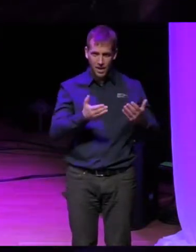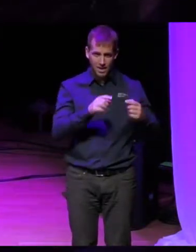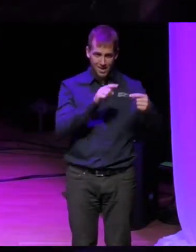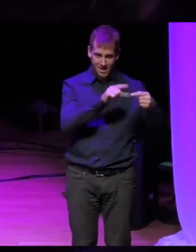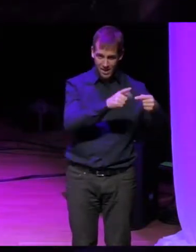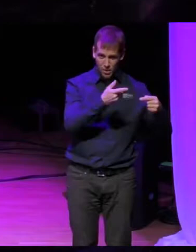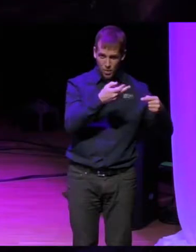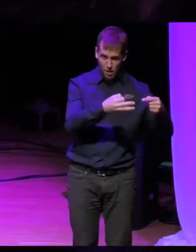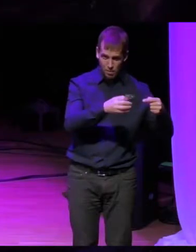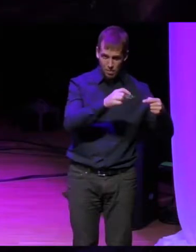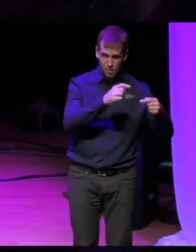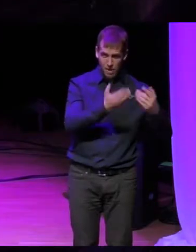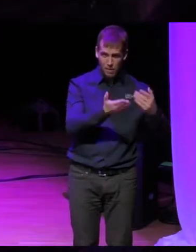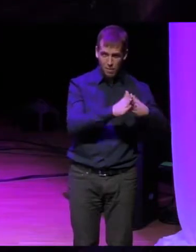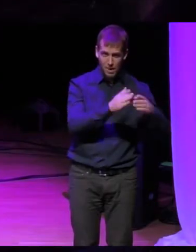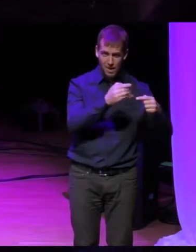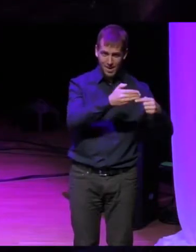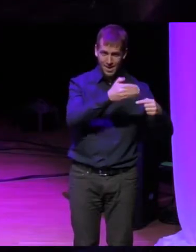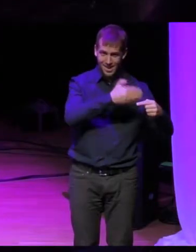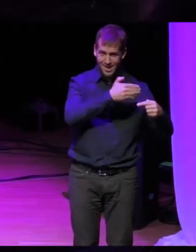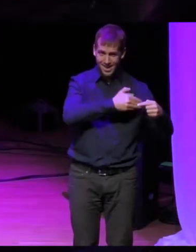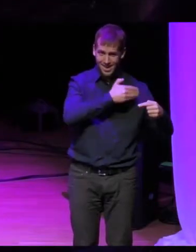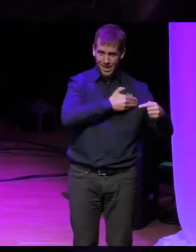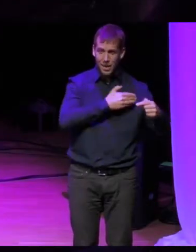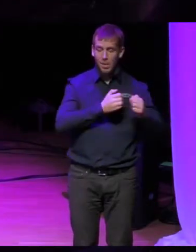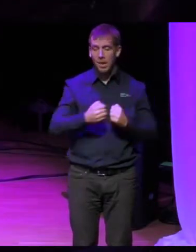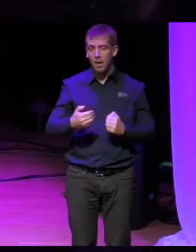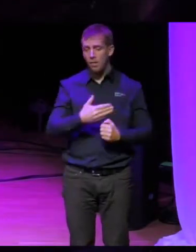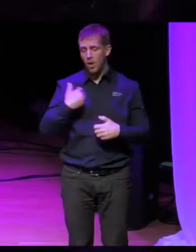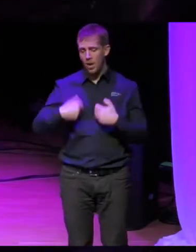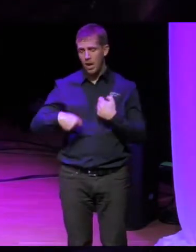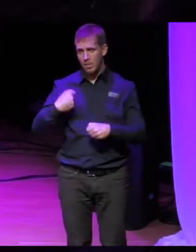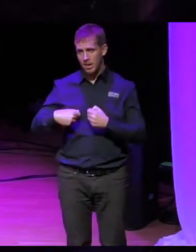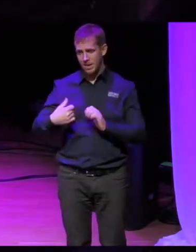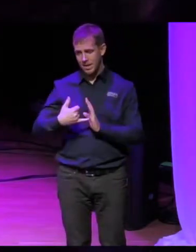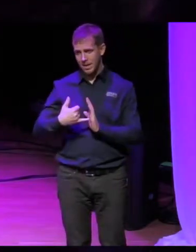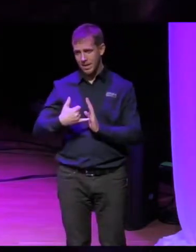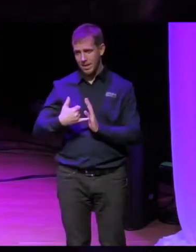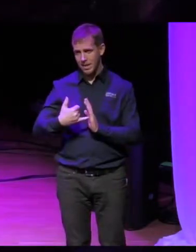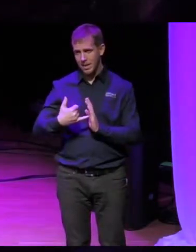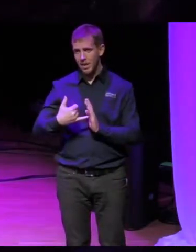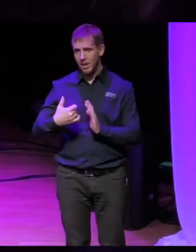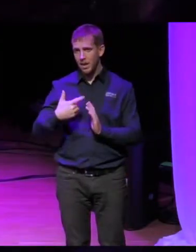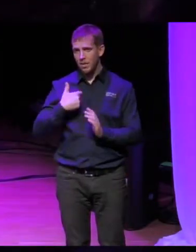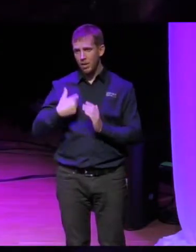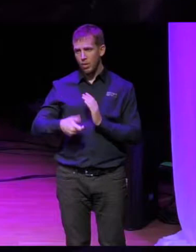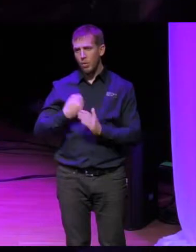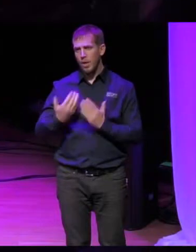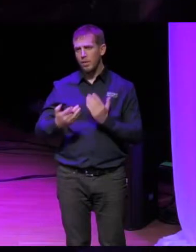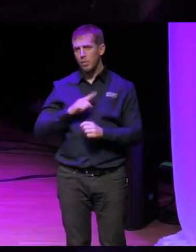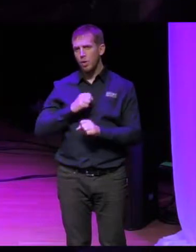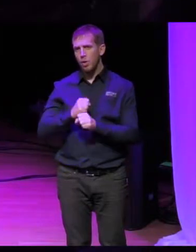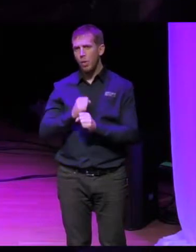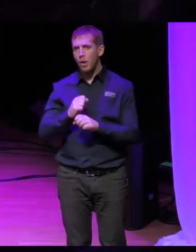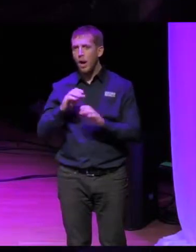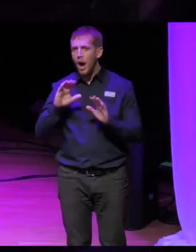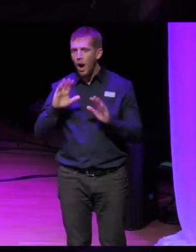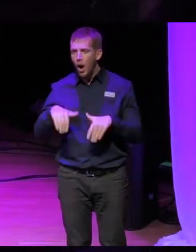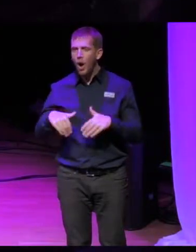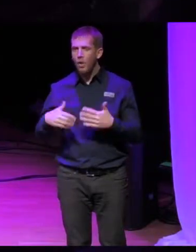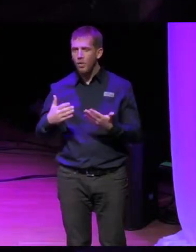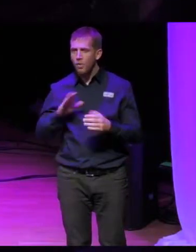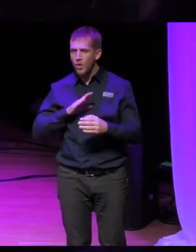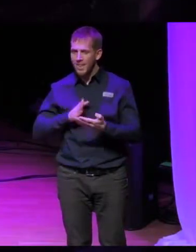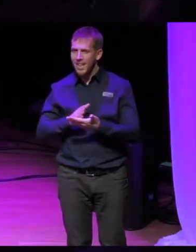as we've had this campaign this year, is to emphasize that a lot of the work has continued across administration. So I'll give one example,